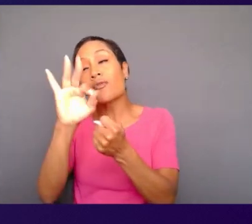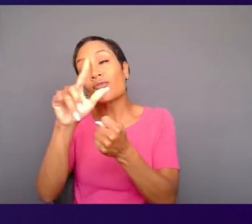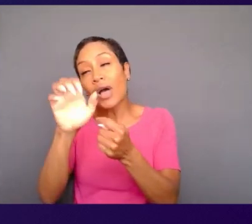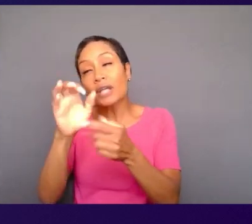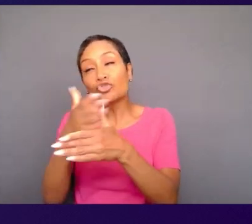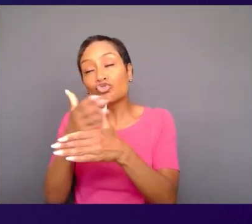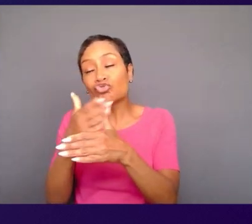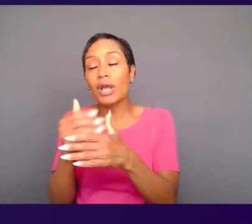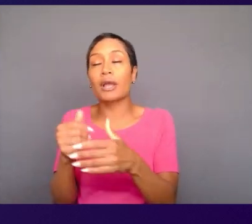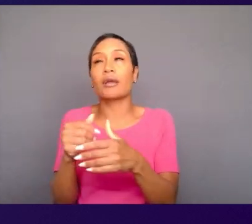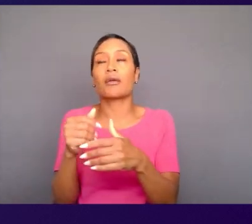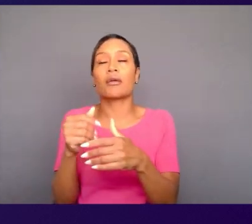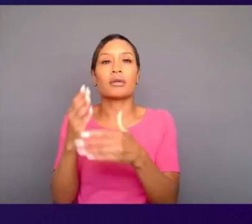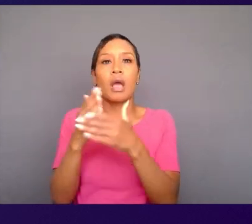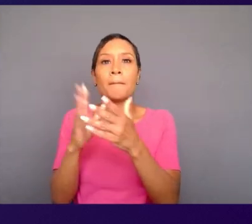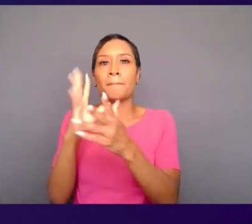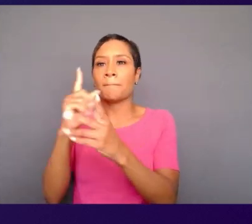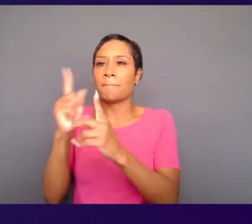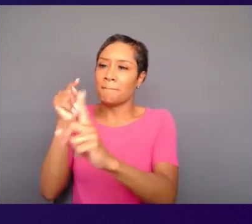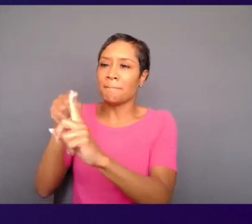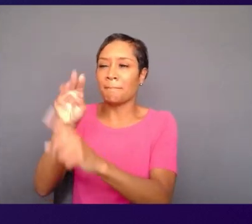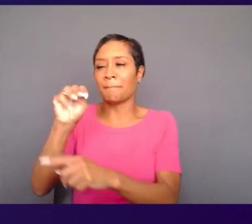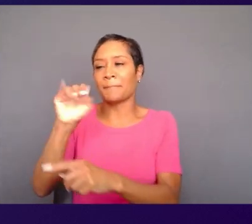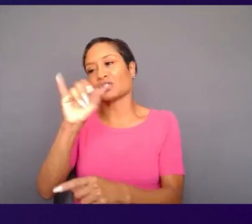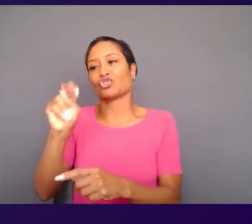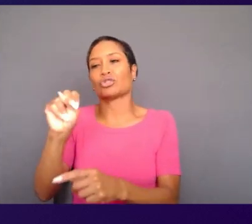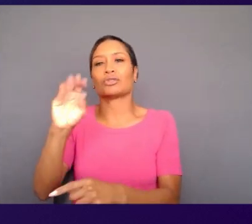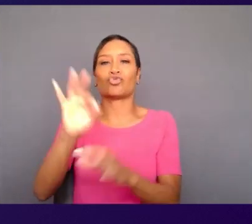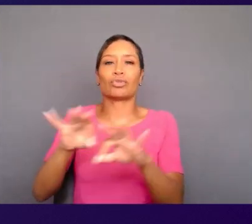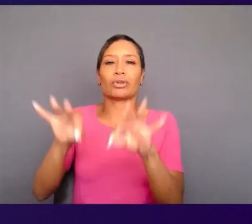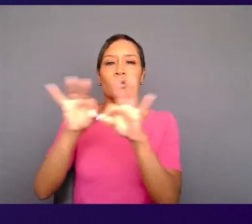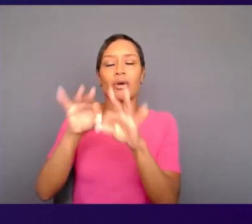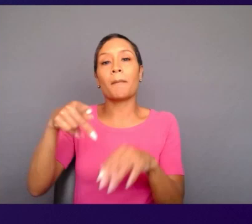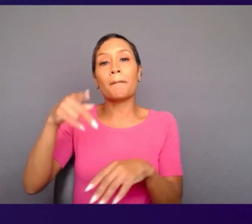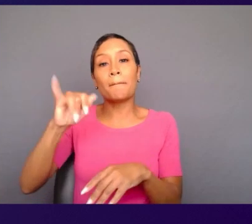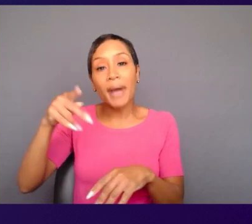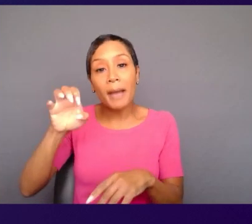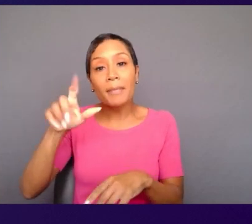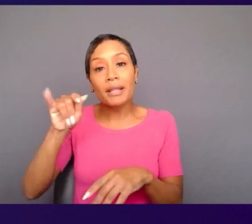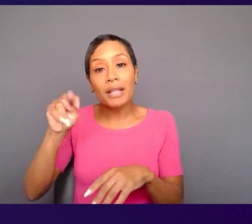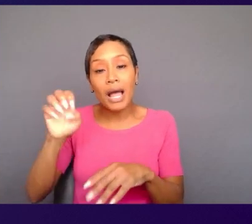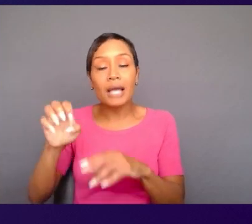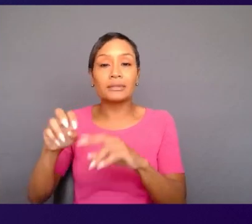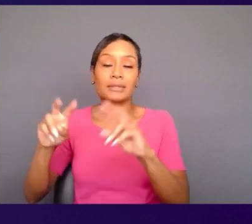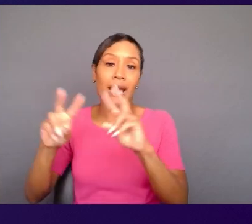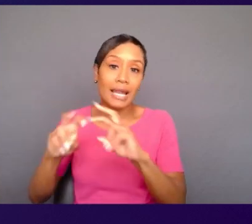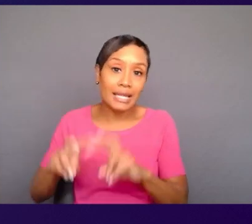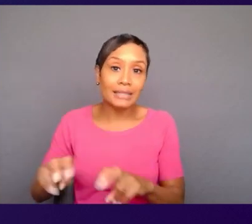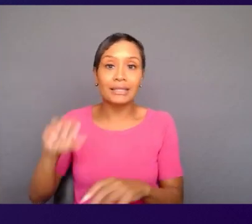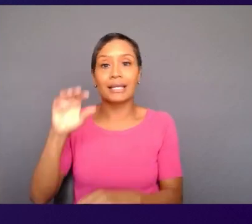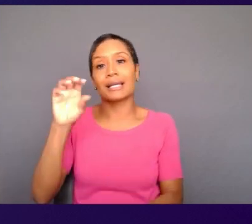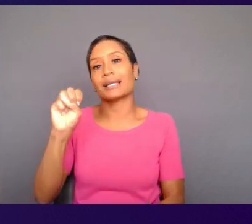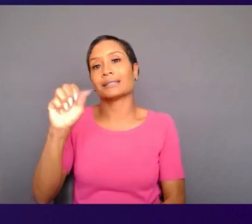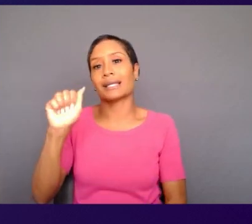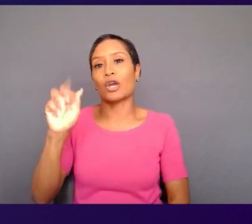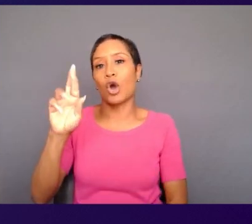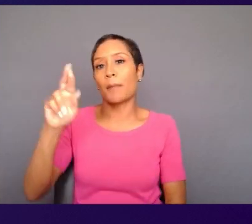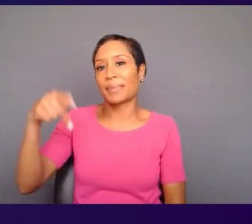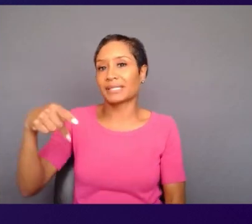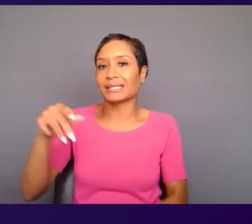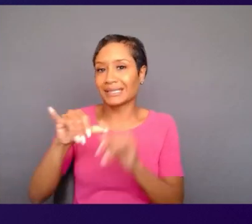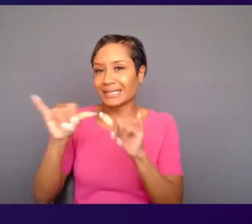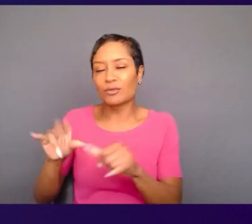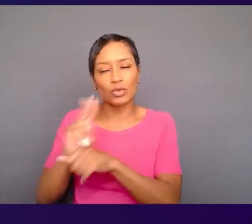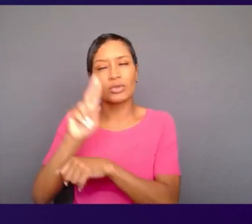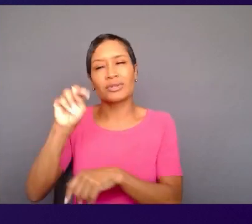some of our more mission critical apps like pipeline monitoring, analytics. We've got our SAP ERP system that all run on NetApp. So